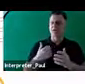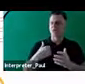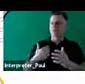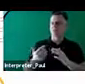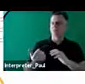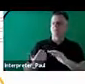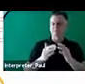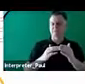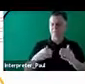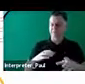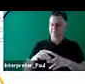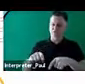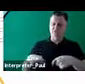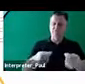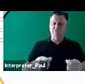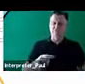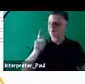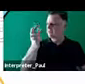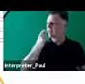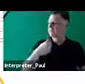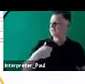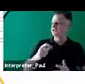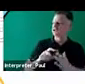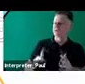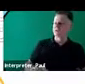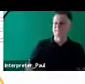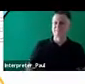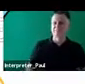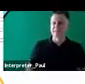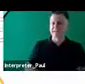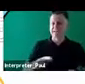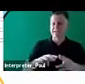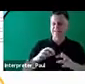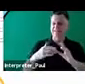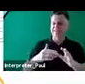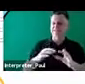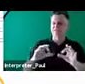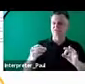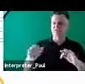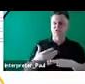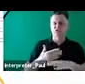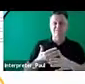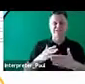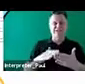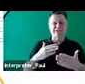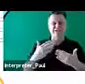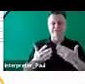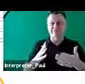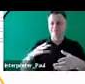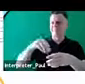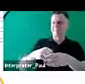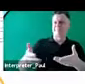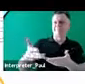society. People ask, you know, what do you do? And if you don't do anything, it's very hard to be part of